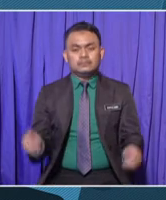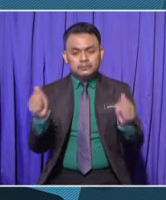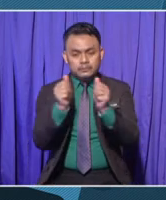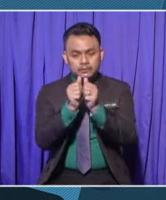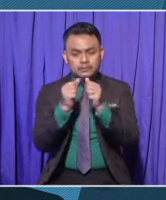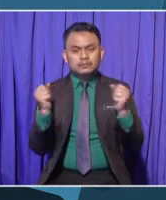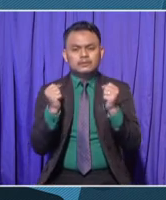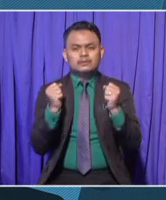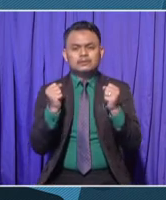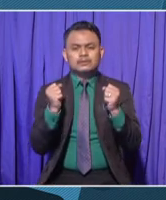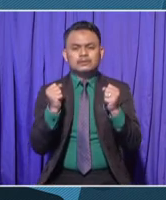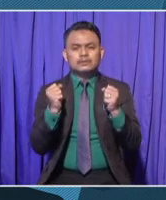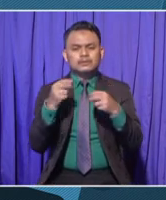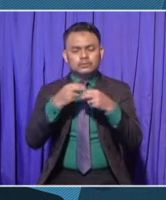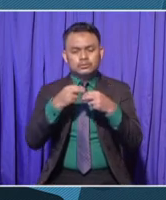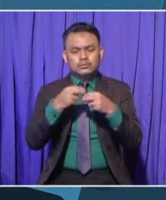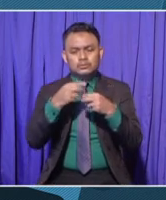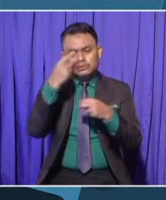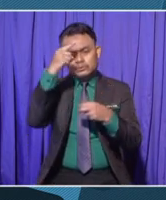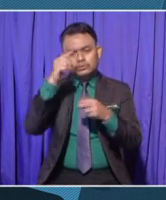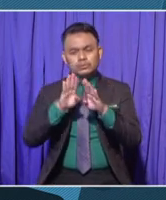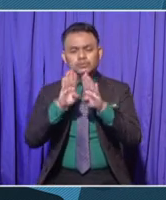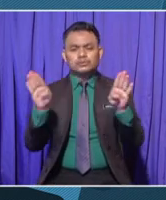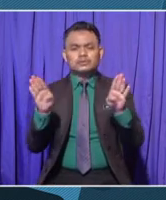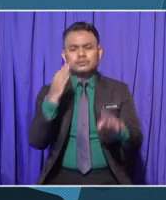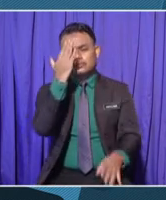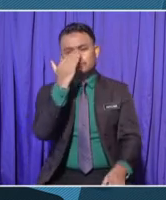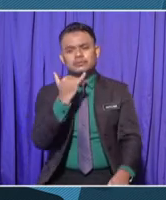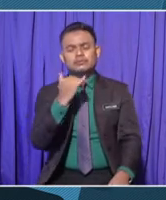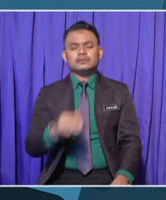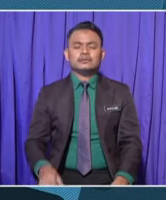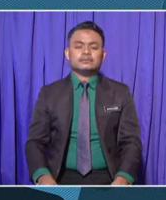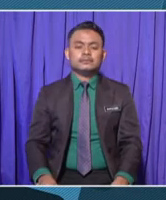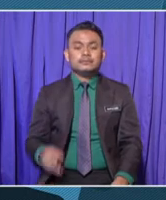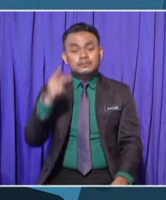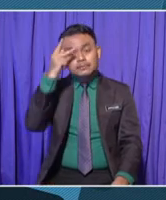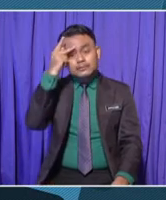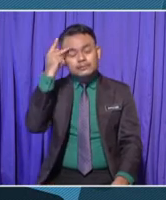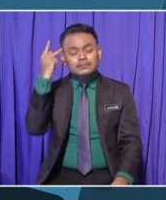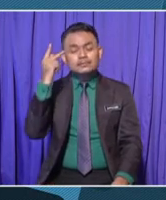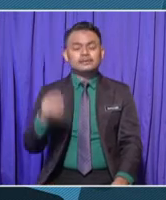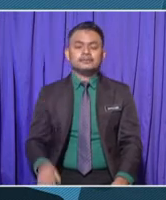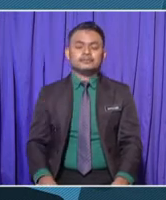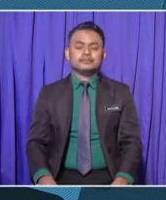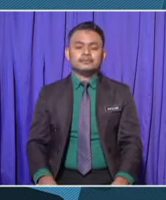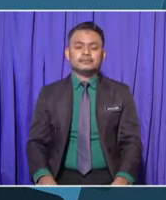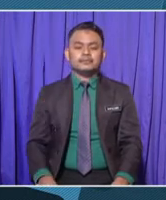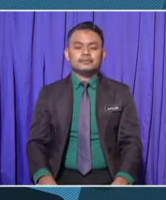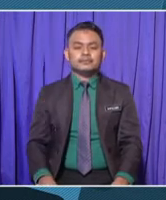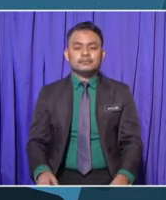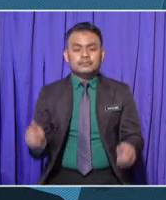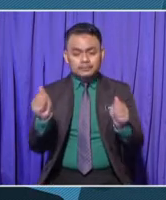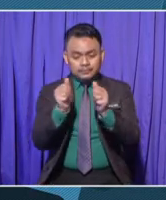to open. Why? This is because the refrigerator